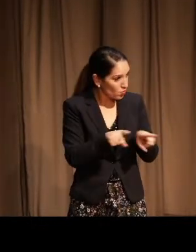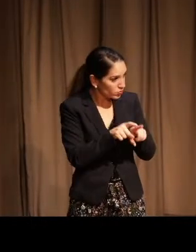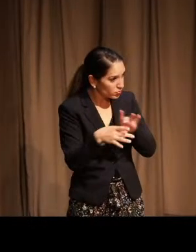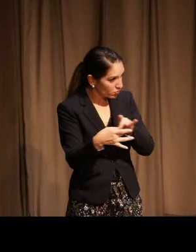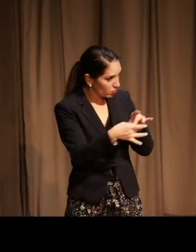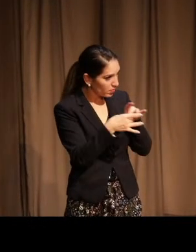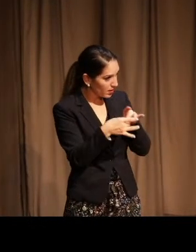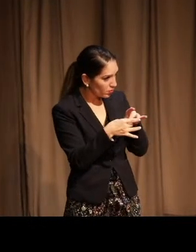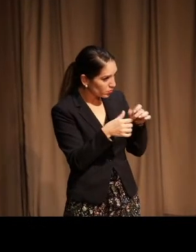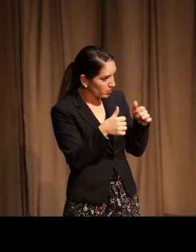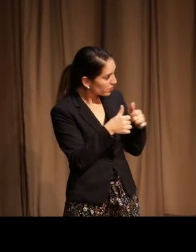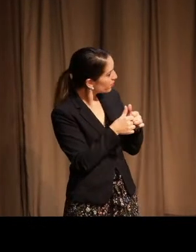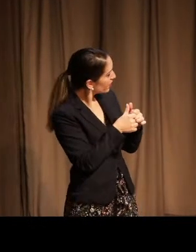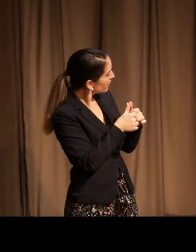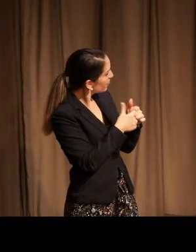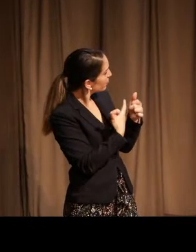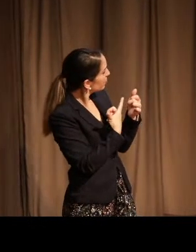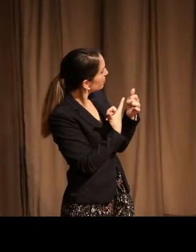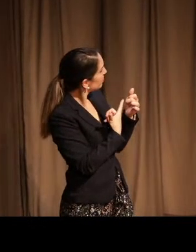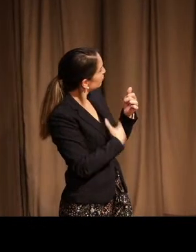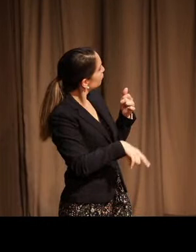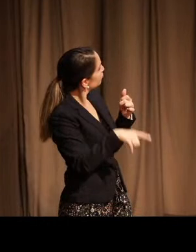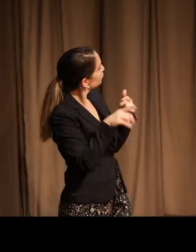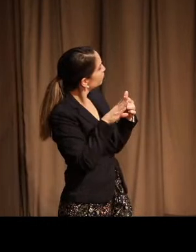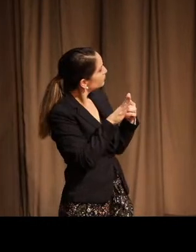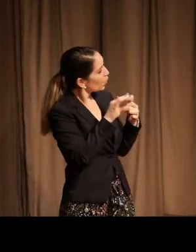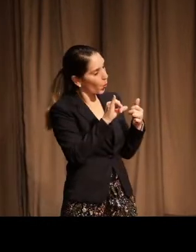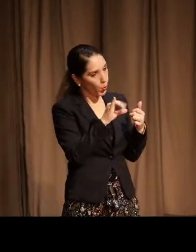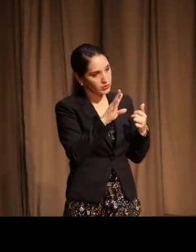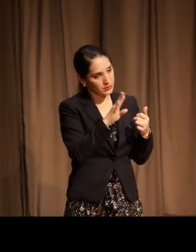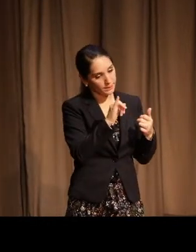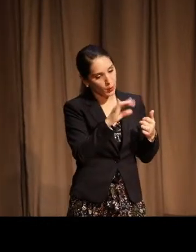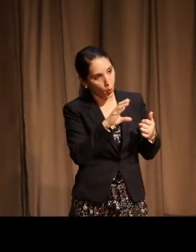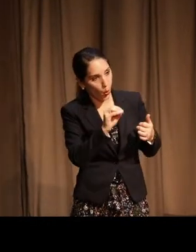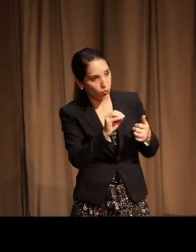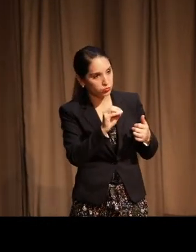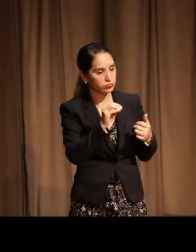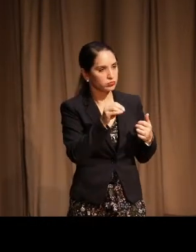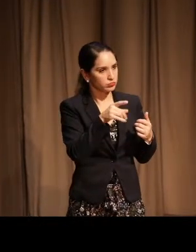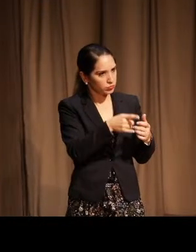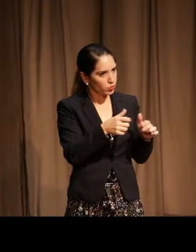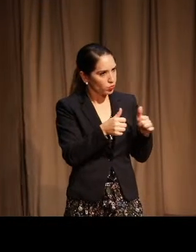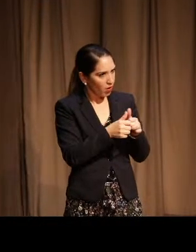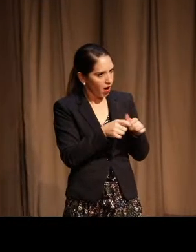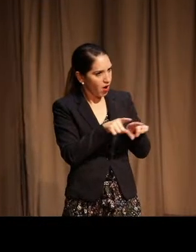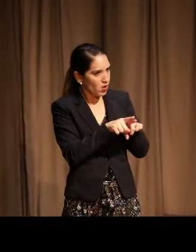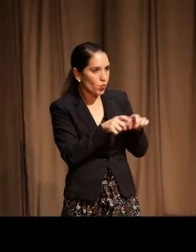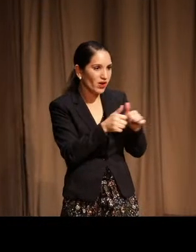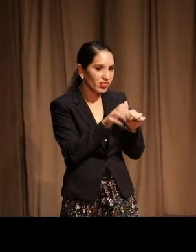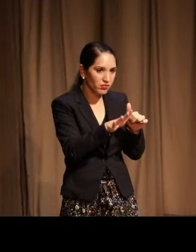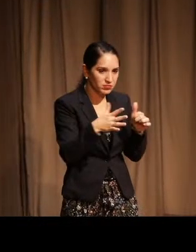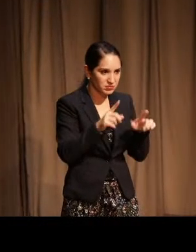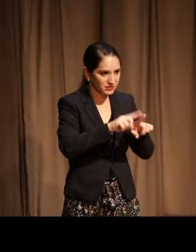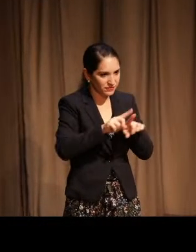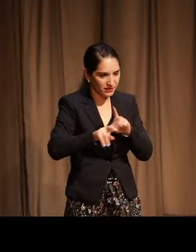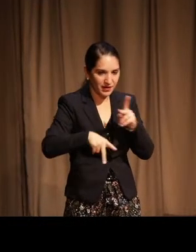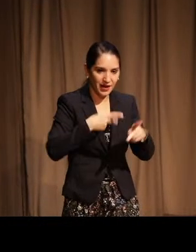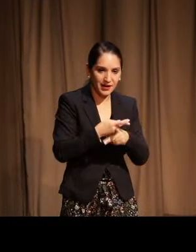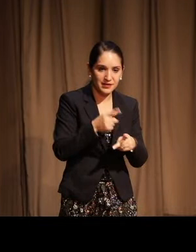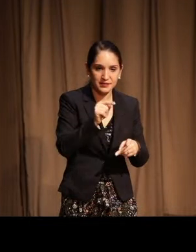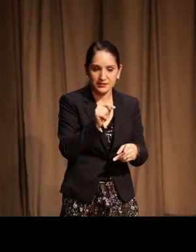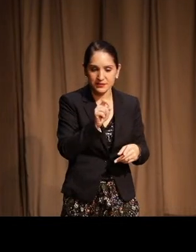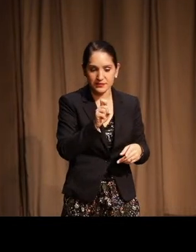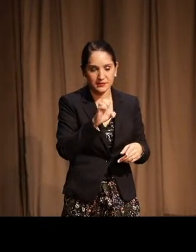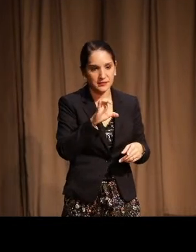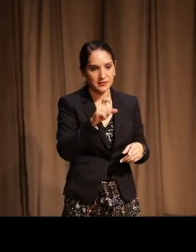with people too, in some ways, right? With the textile works that you've done too,